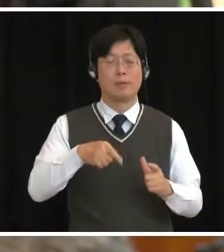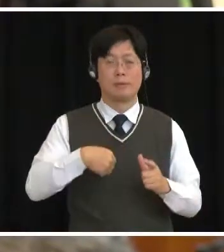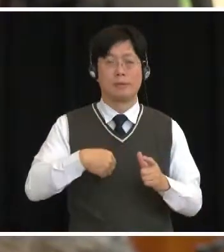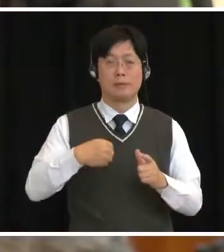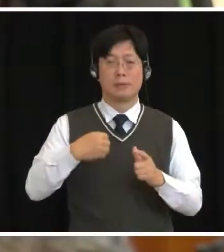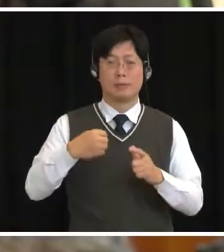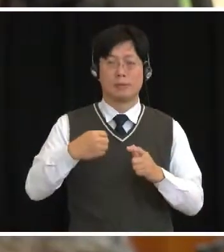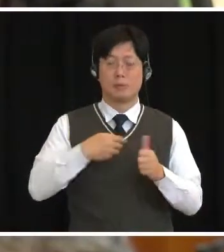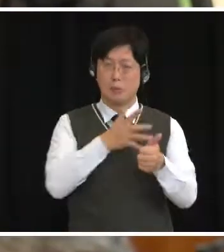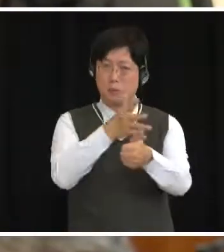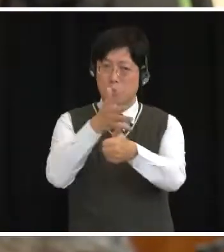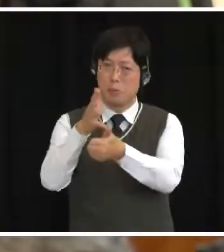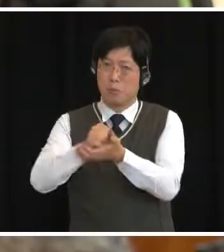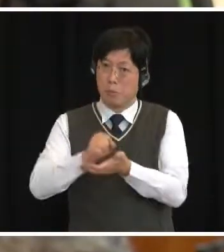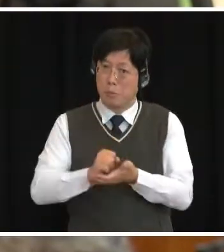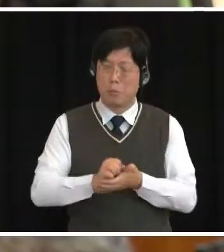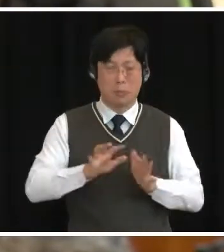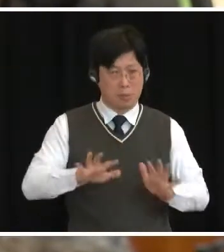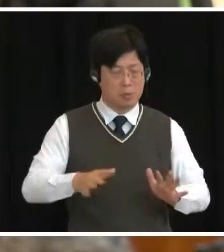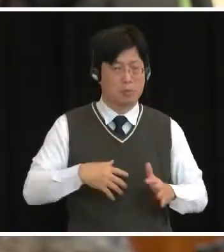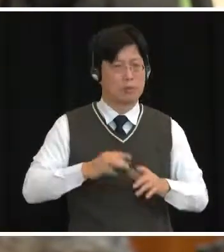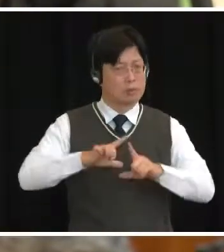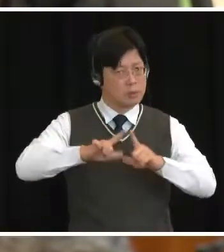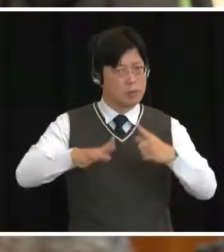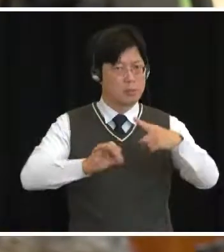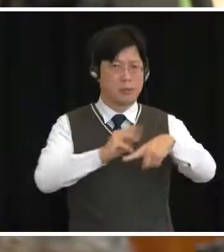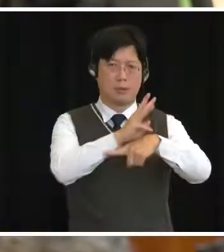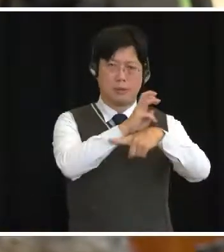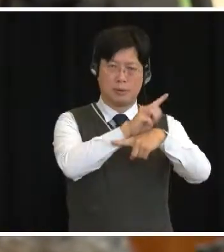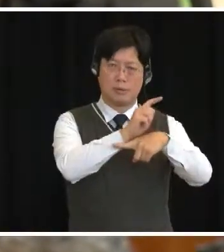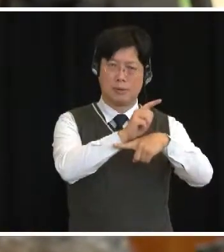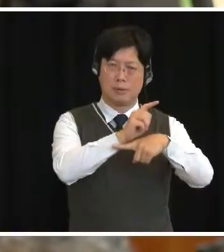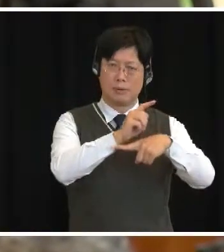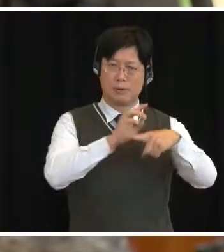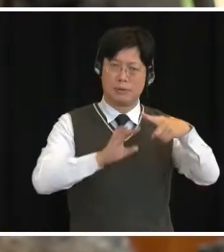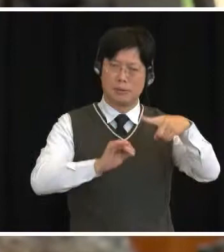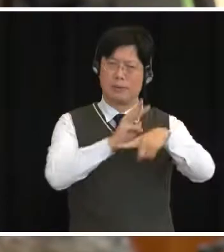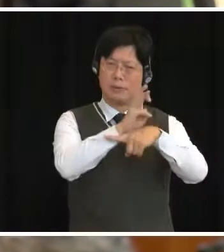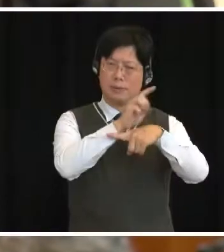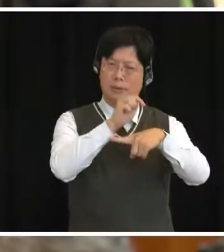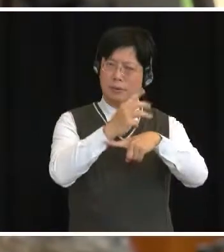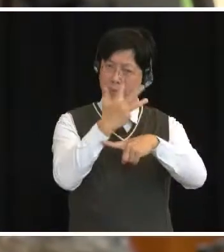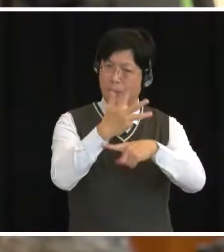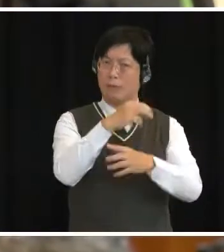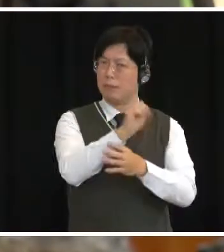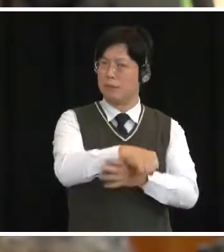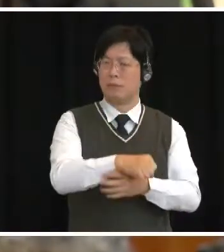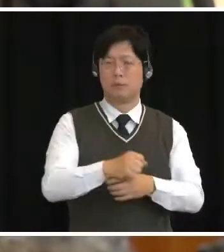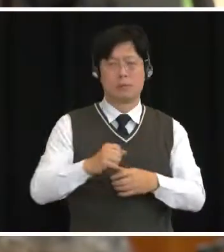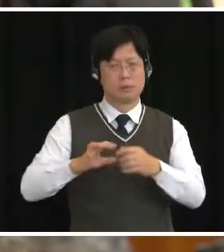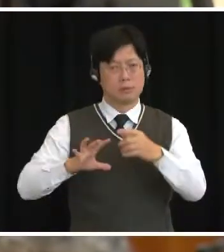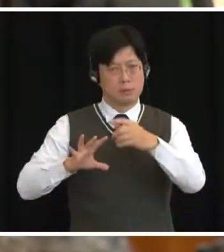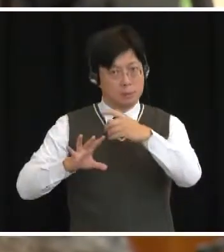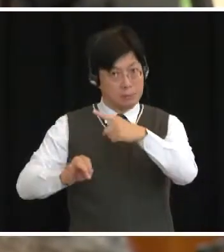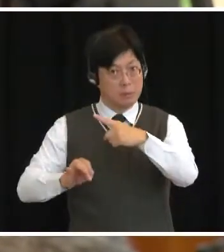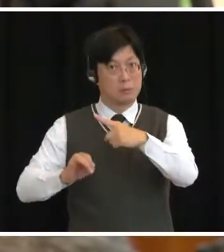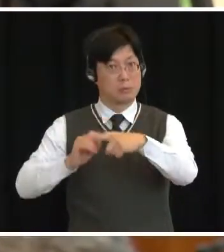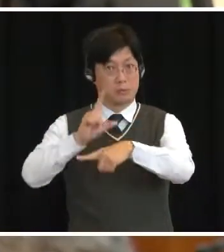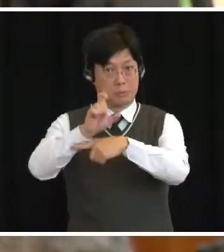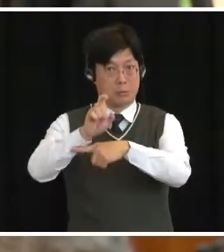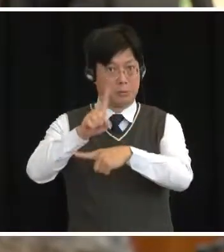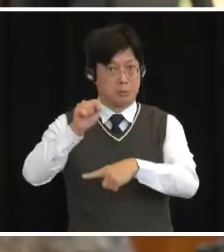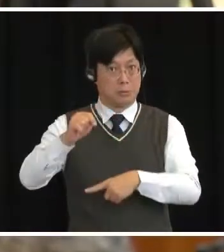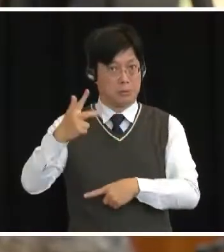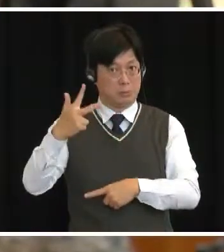as well. So the implications can be very far-reaching. According to the poll, only